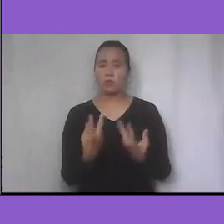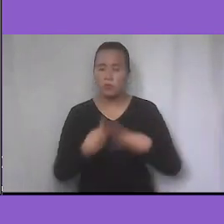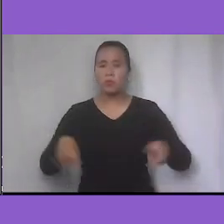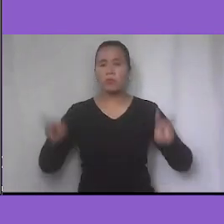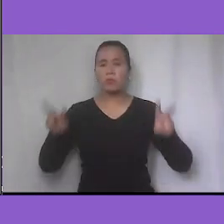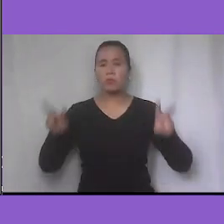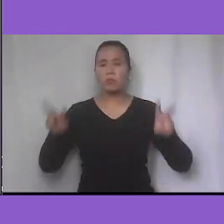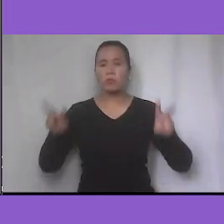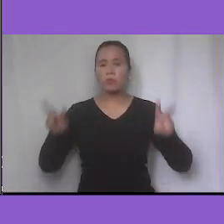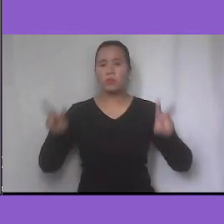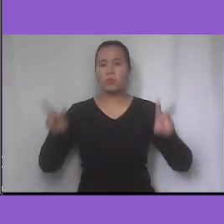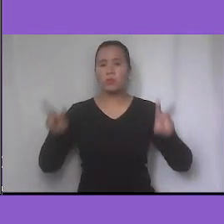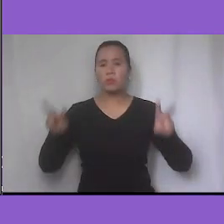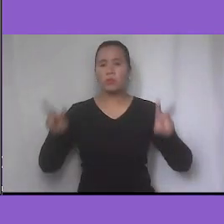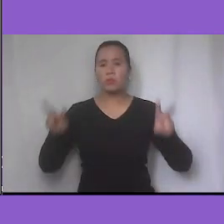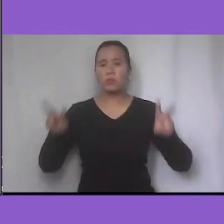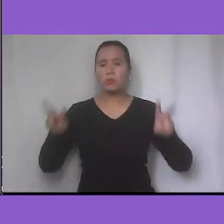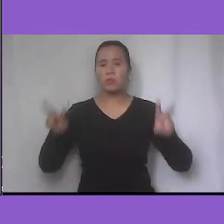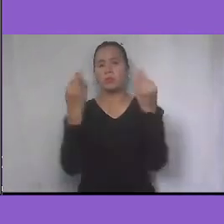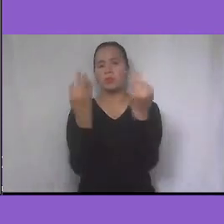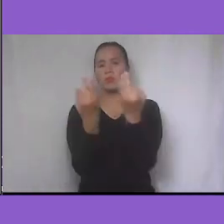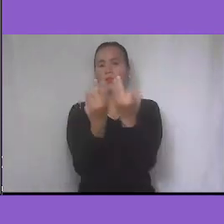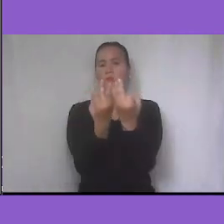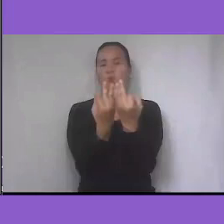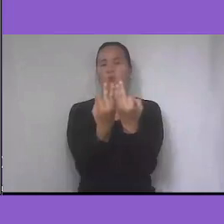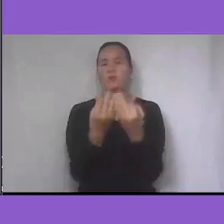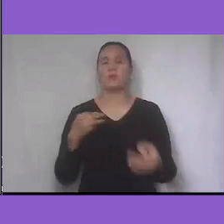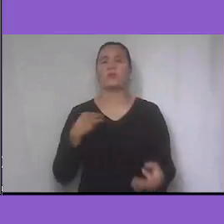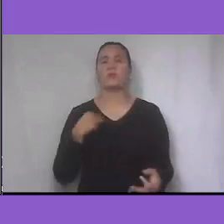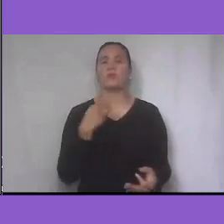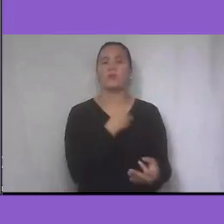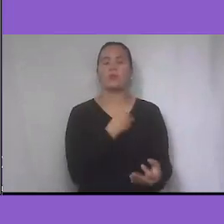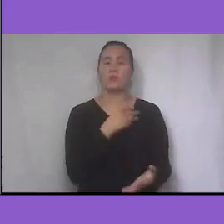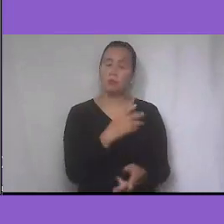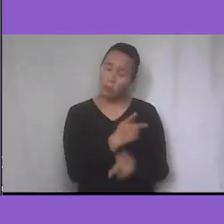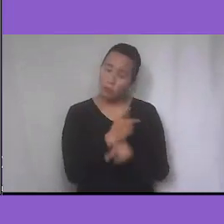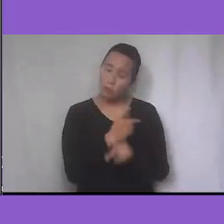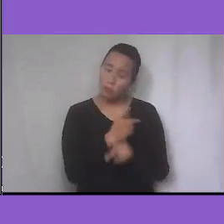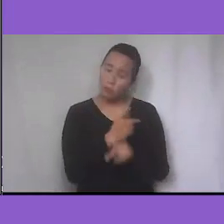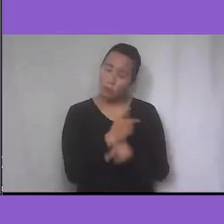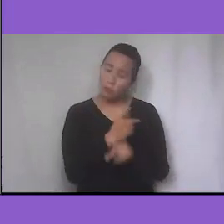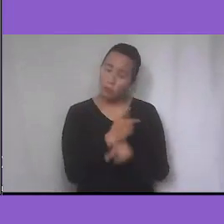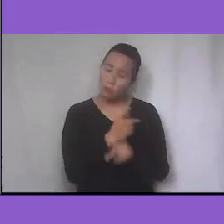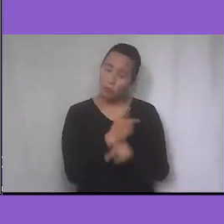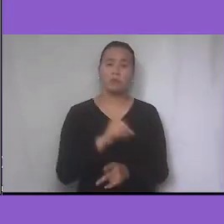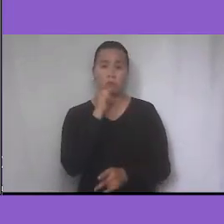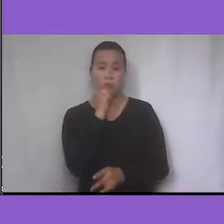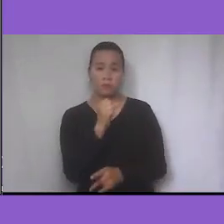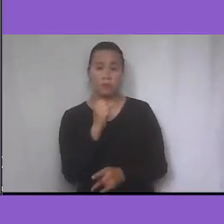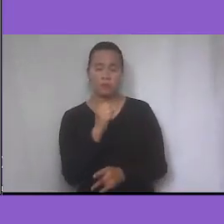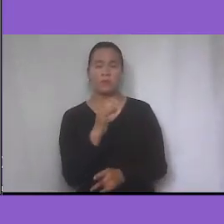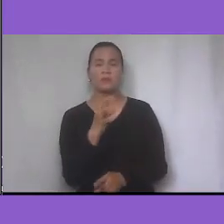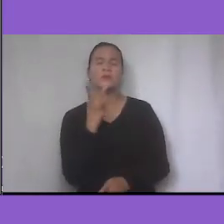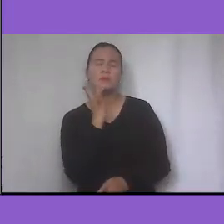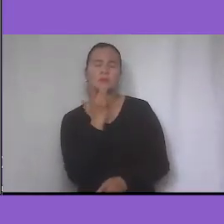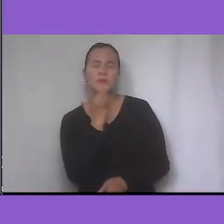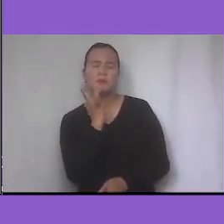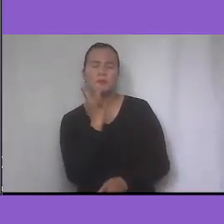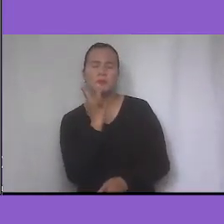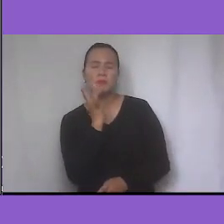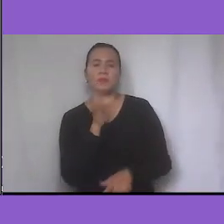experiences, our family members, people that we care for and love, our favorites and hobbies, like